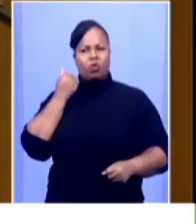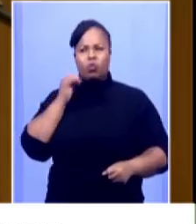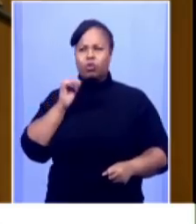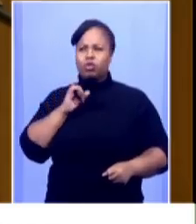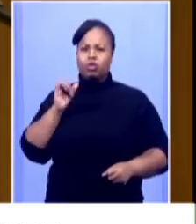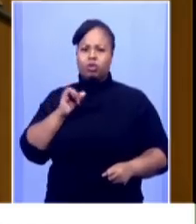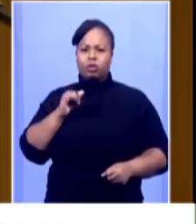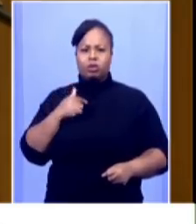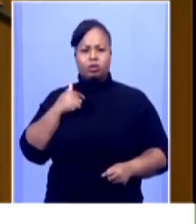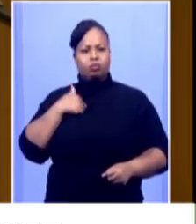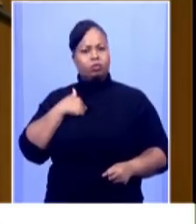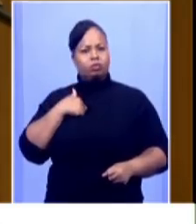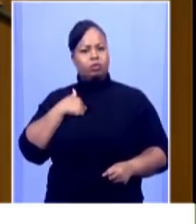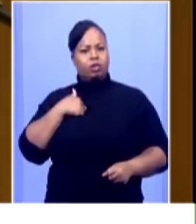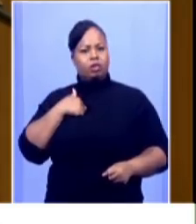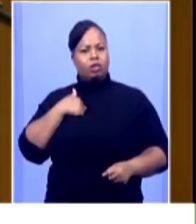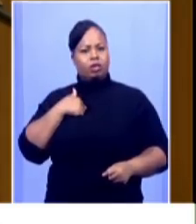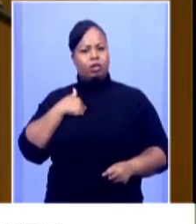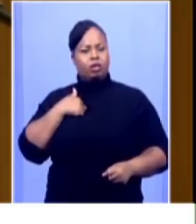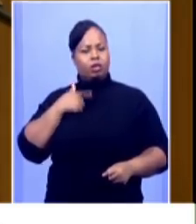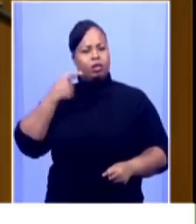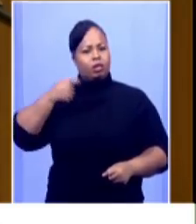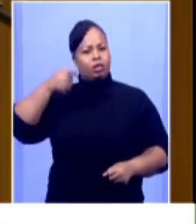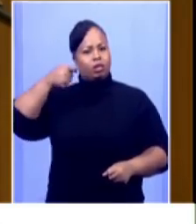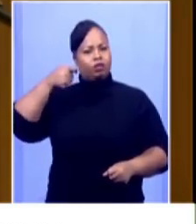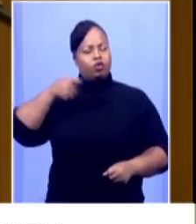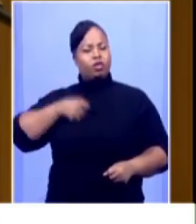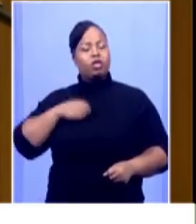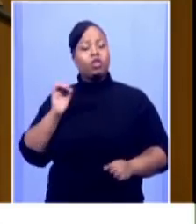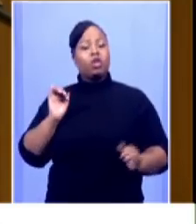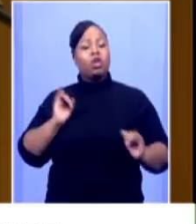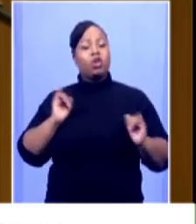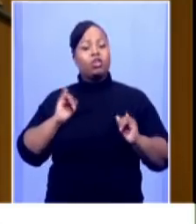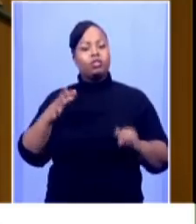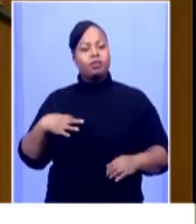I presided in an urgent application